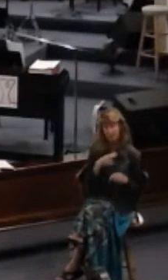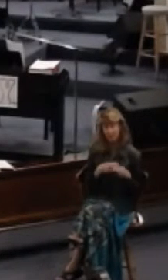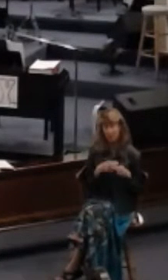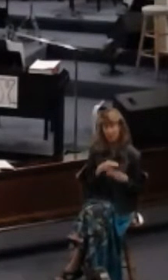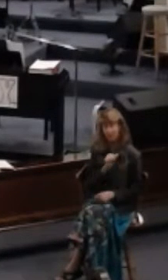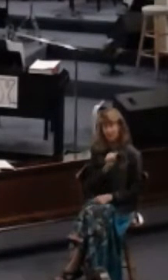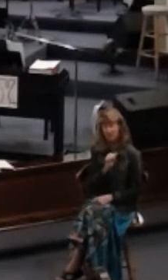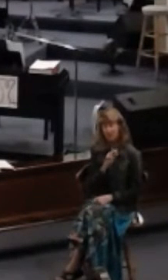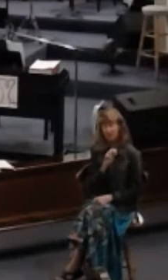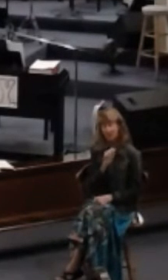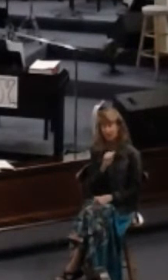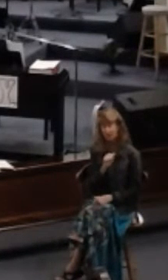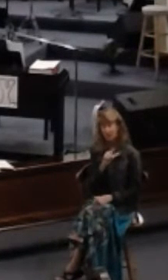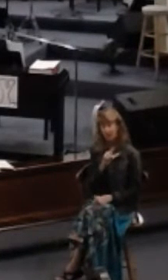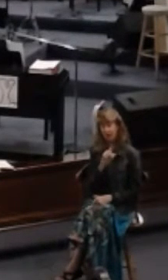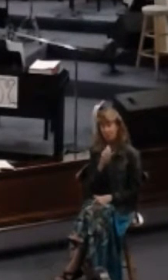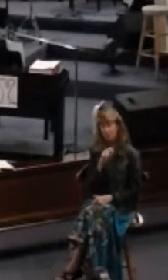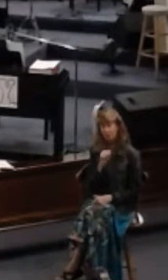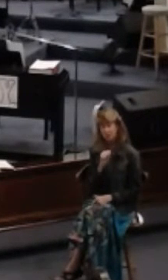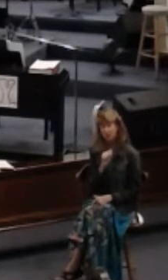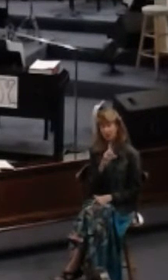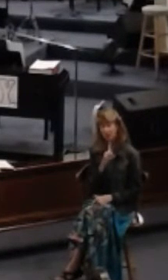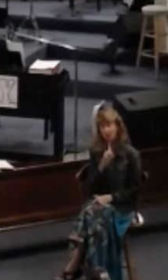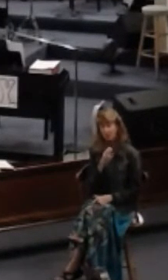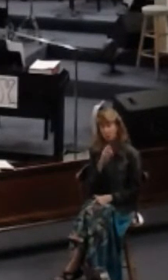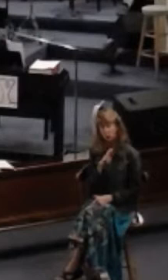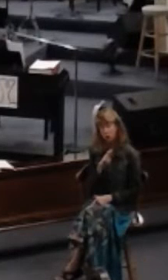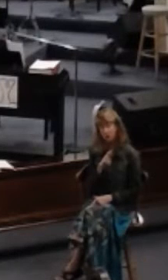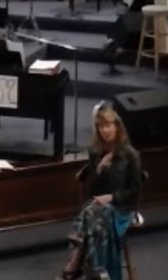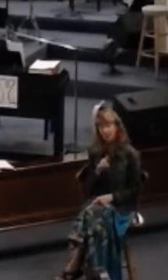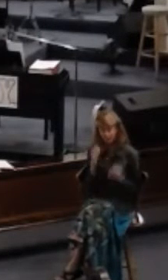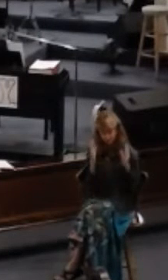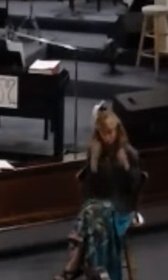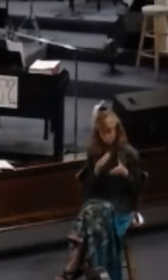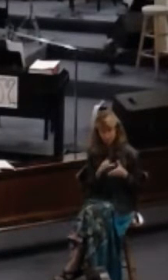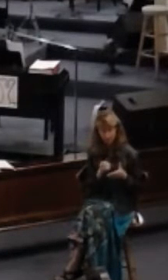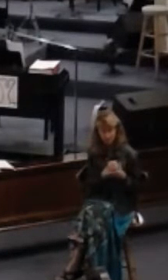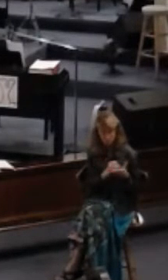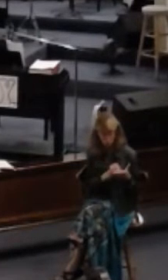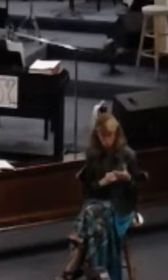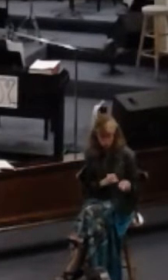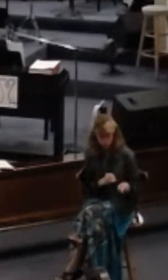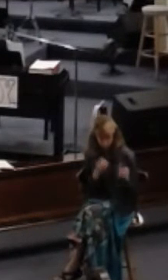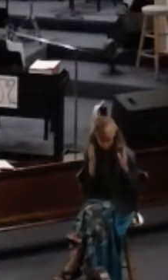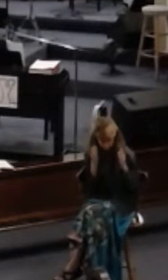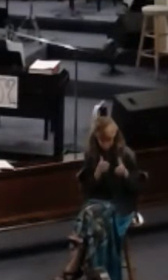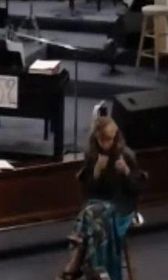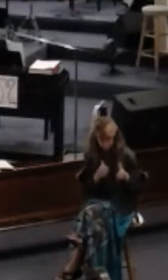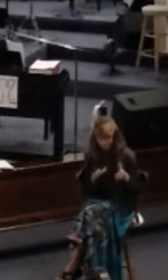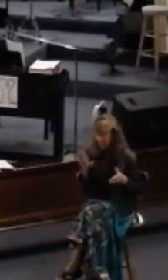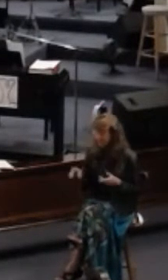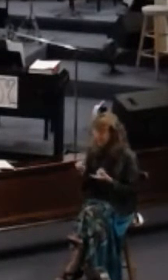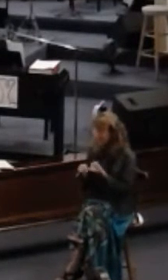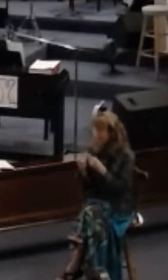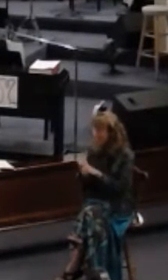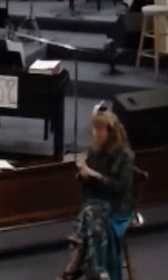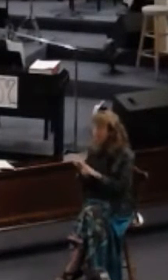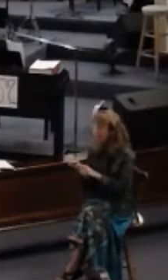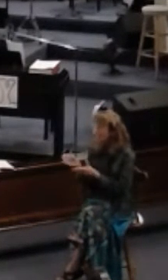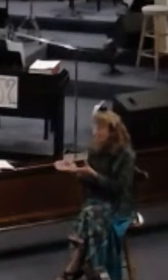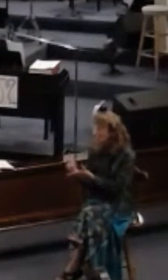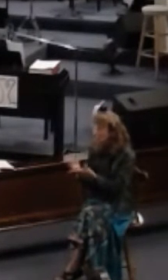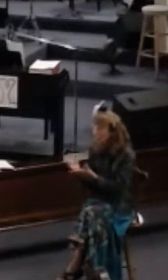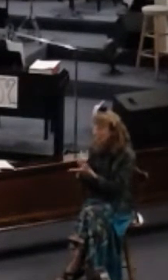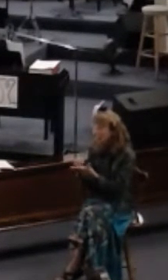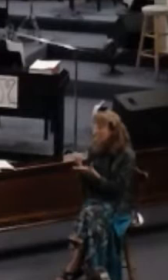Dürer, and he was the first to focus on his art. And his friends spent his time earning whatever he